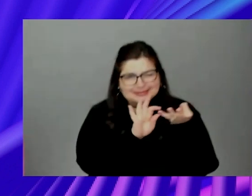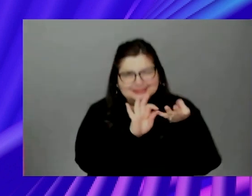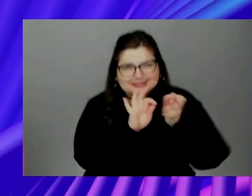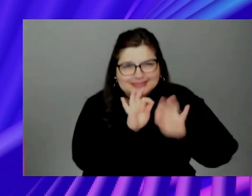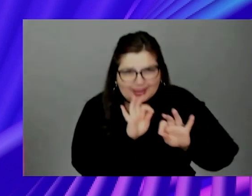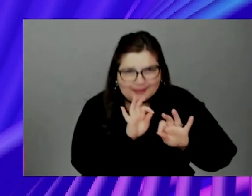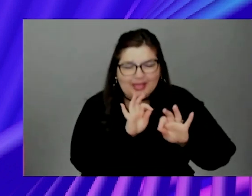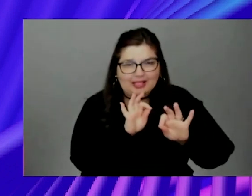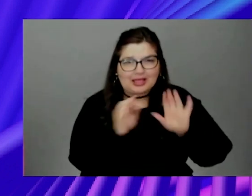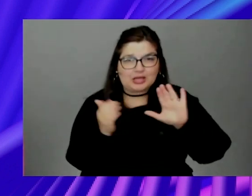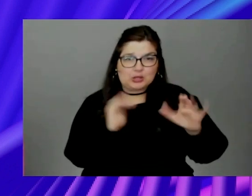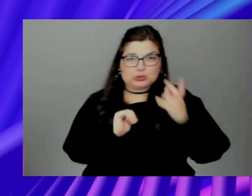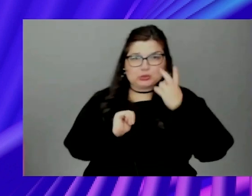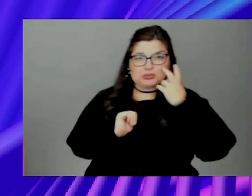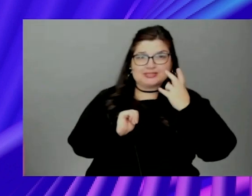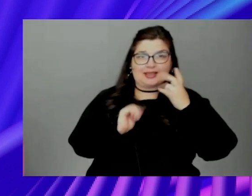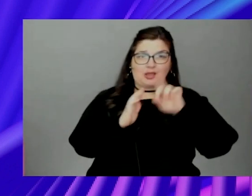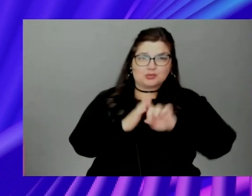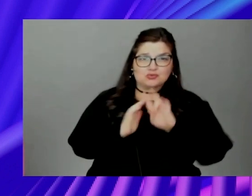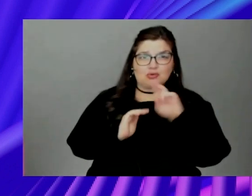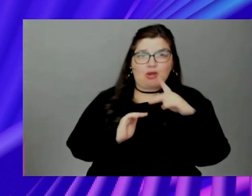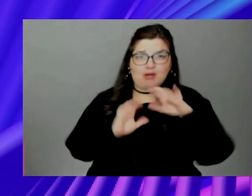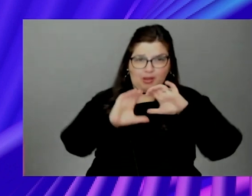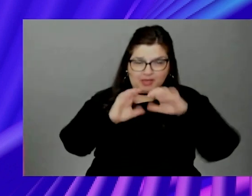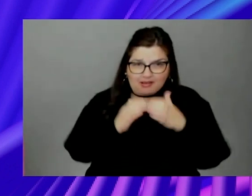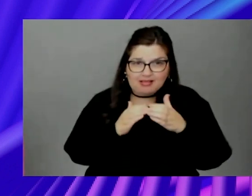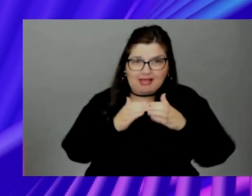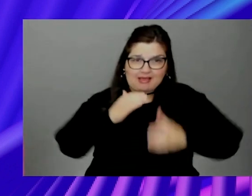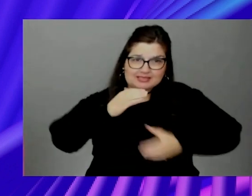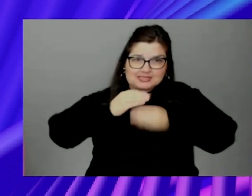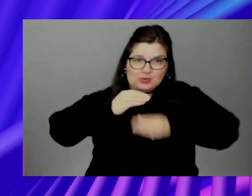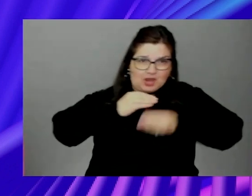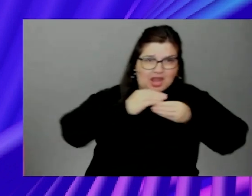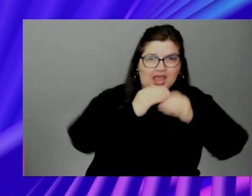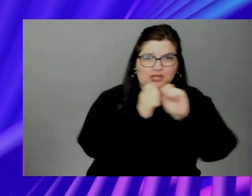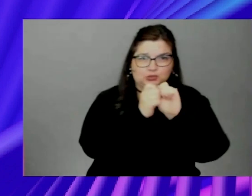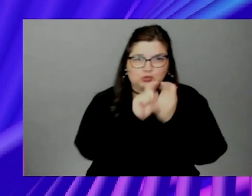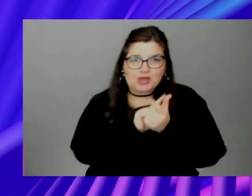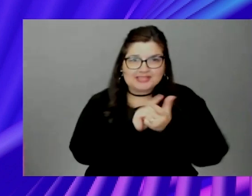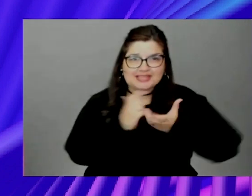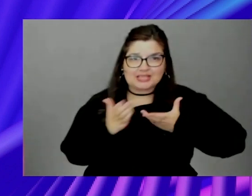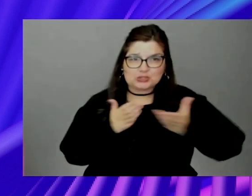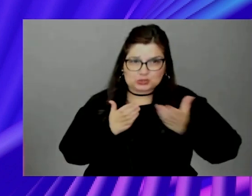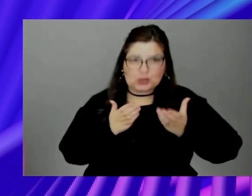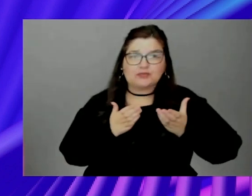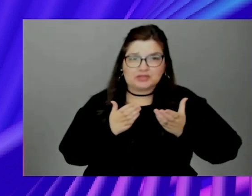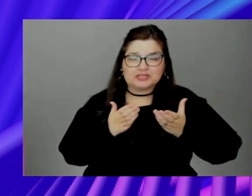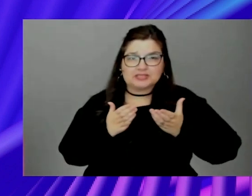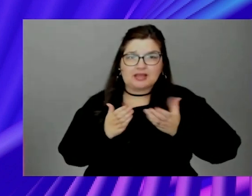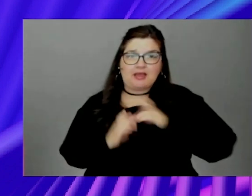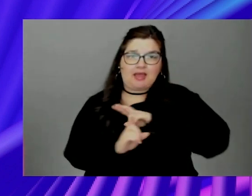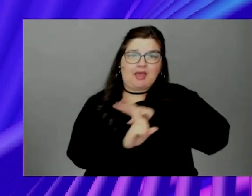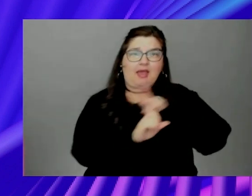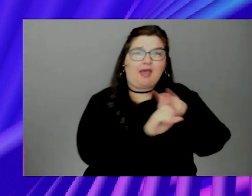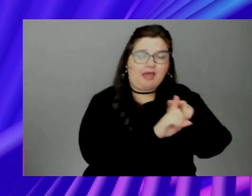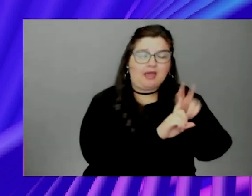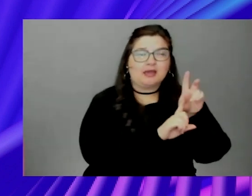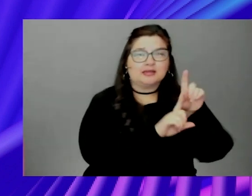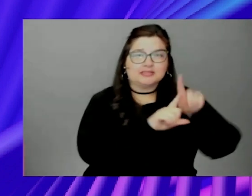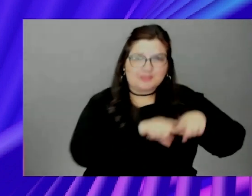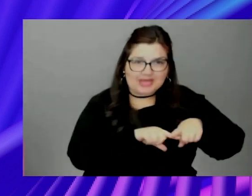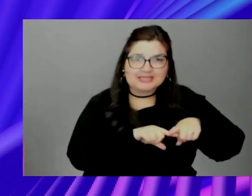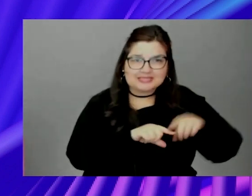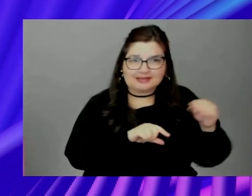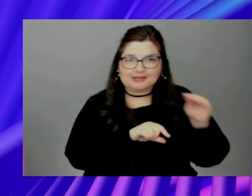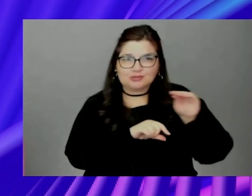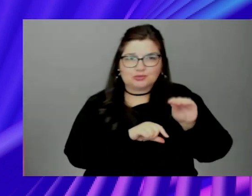in our startup class, we are basically adding the translate service to our dependency injection system.